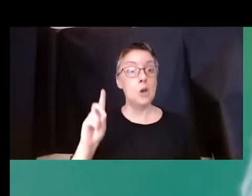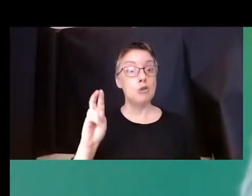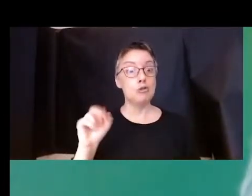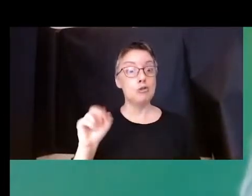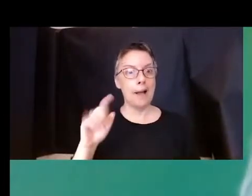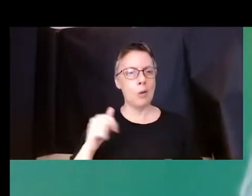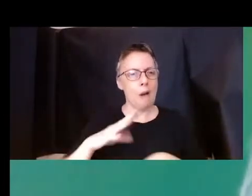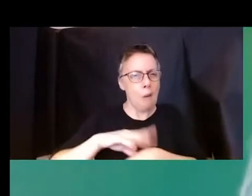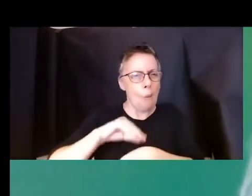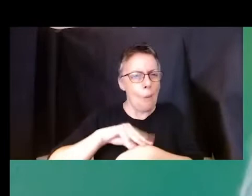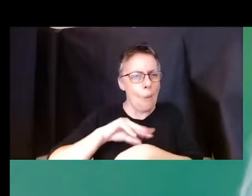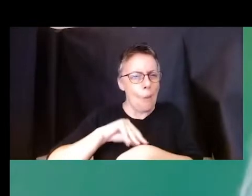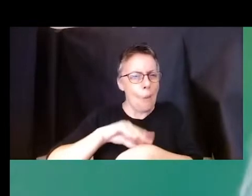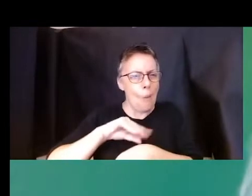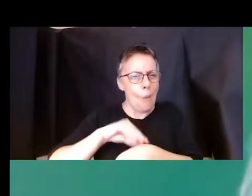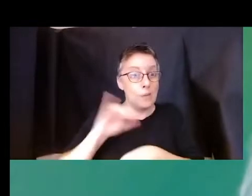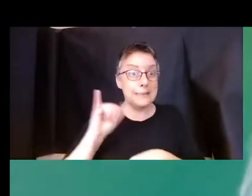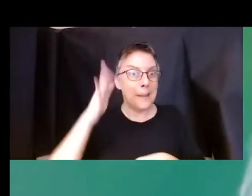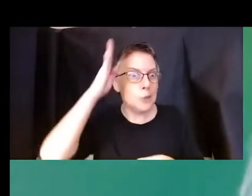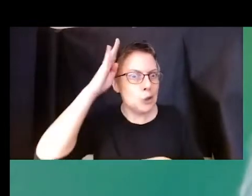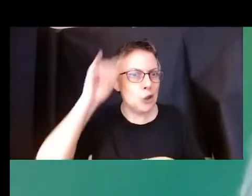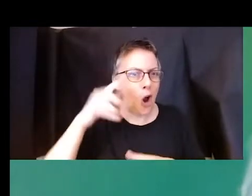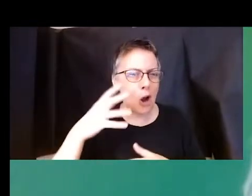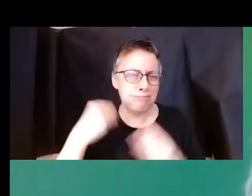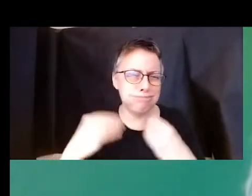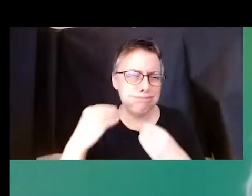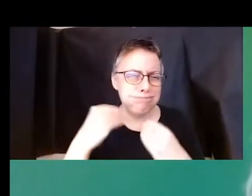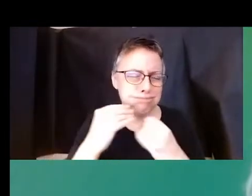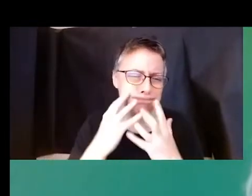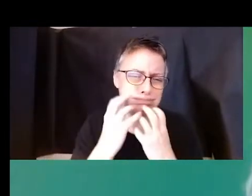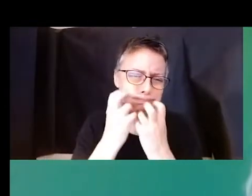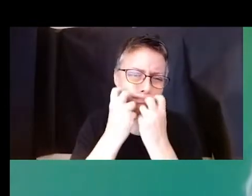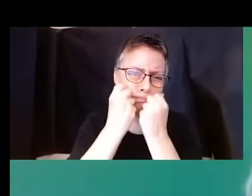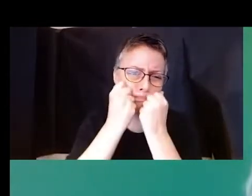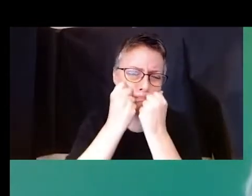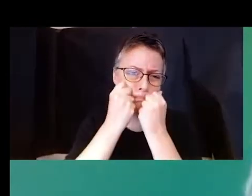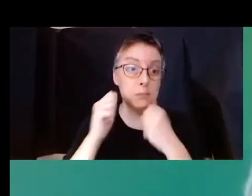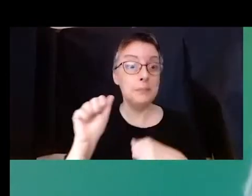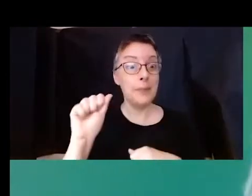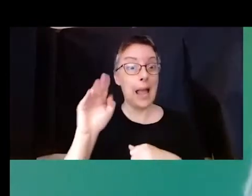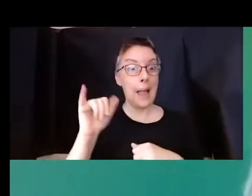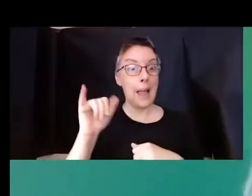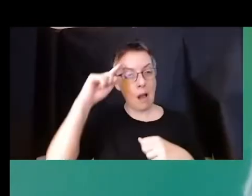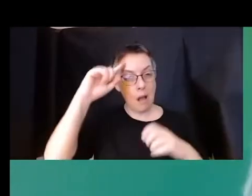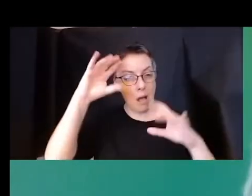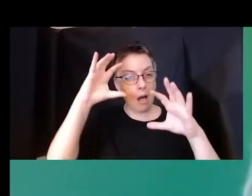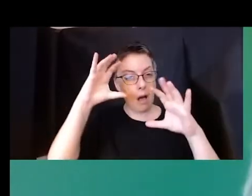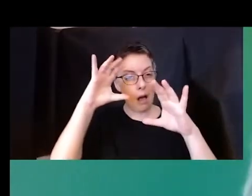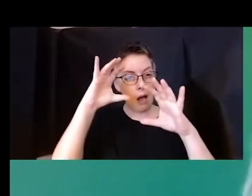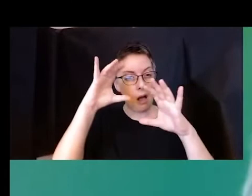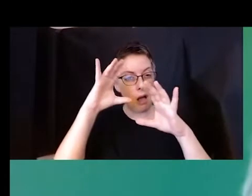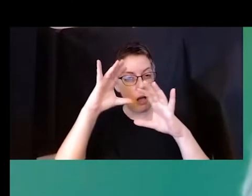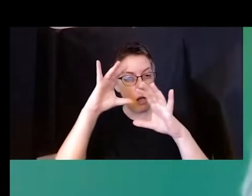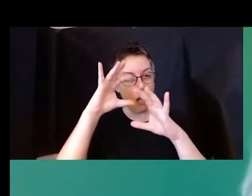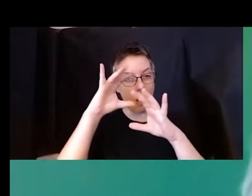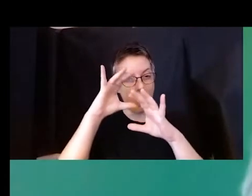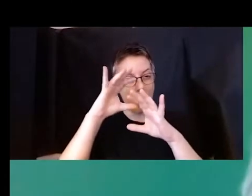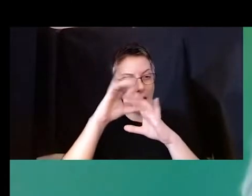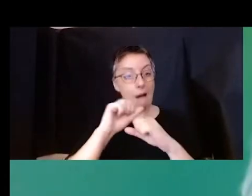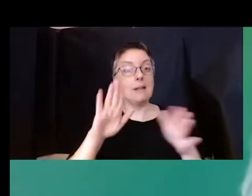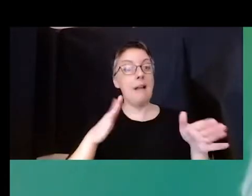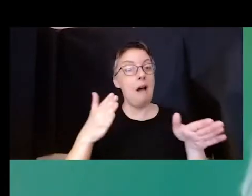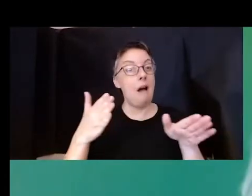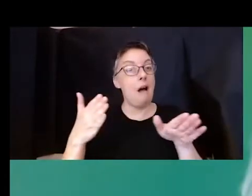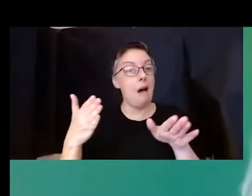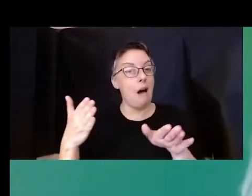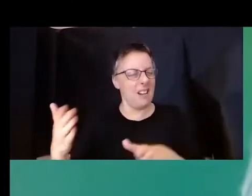feeding frenzy, like a shark finding prey. Amy slowly losing consciousness. She is dying. With her remaining